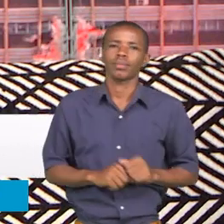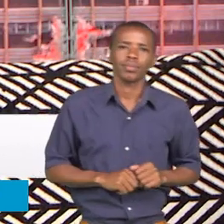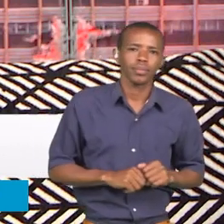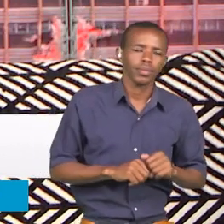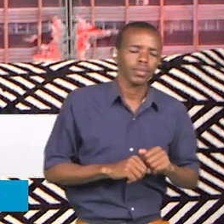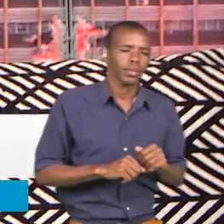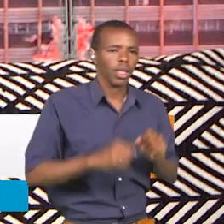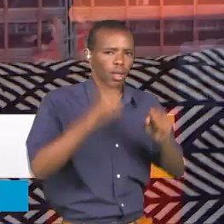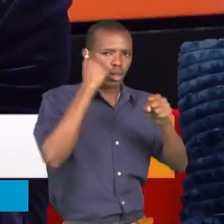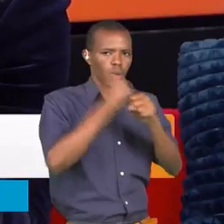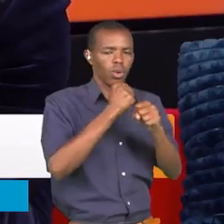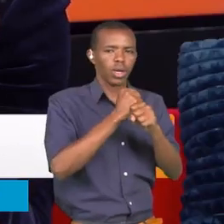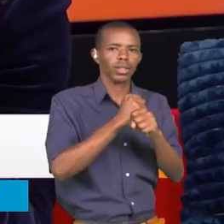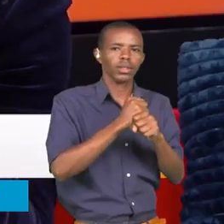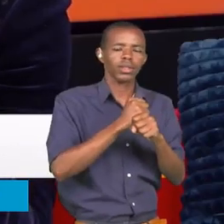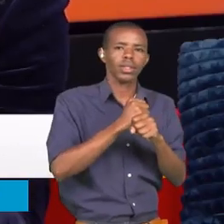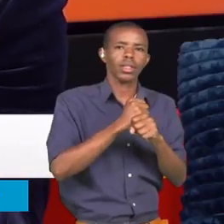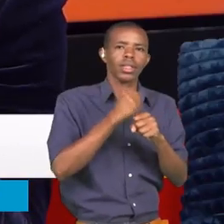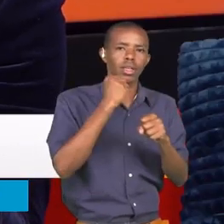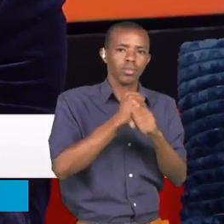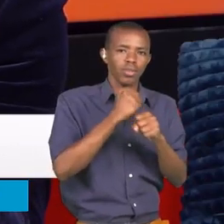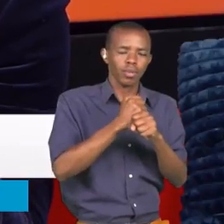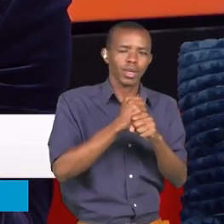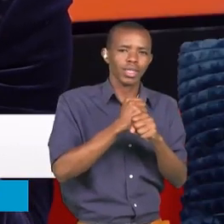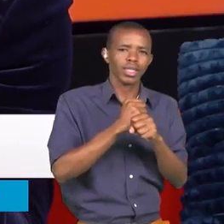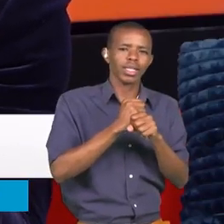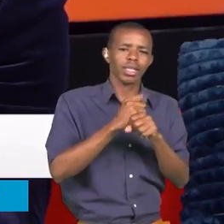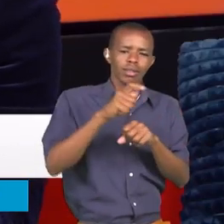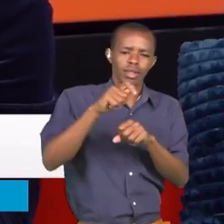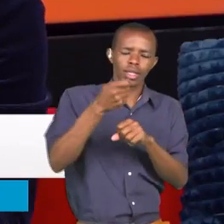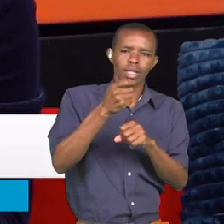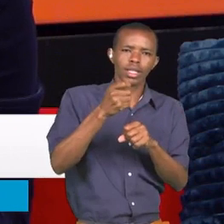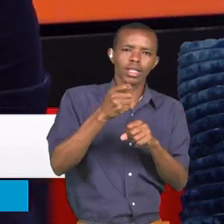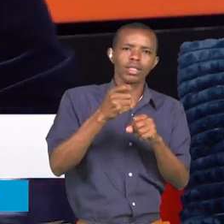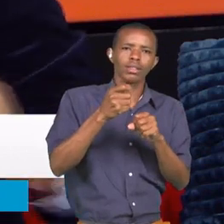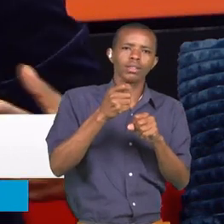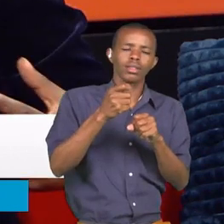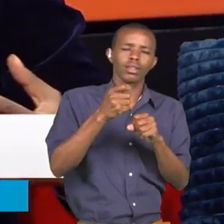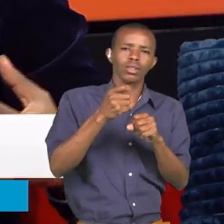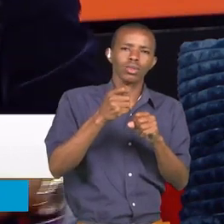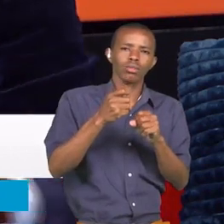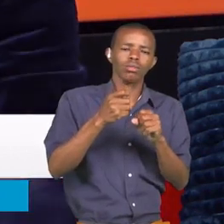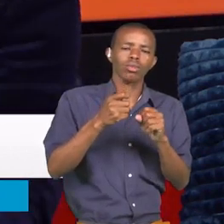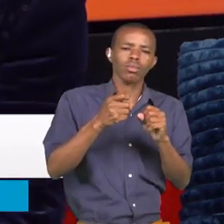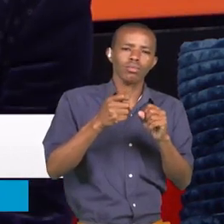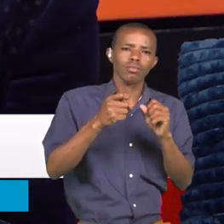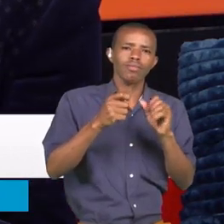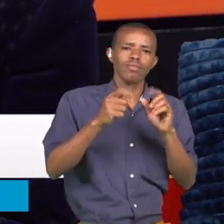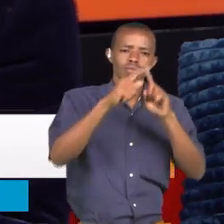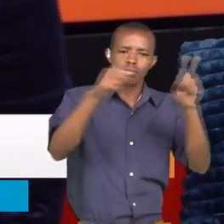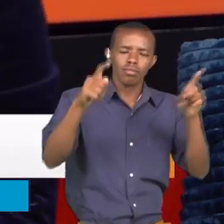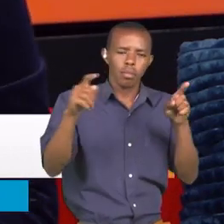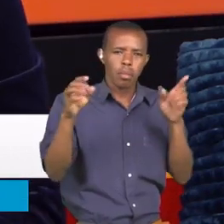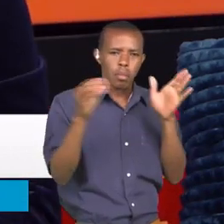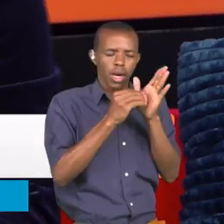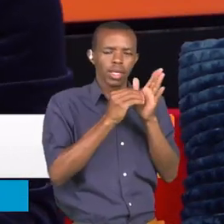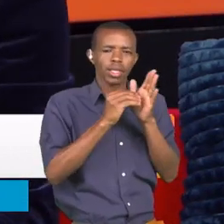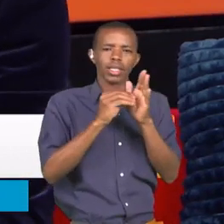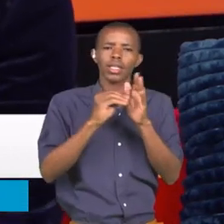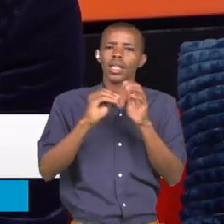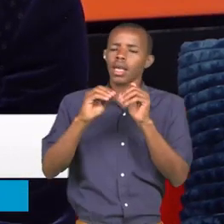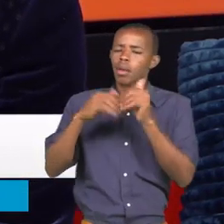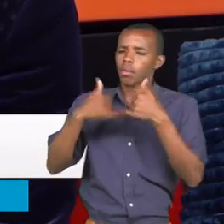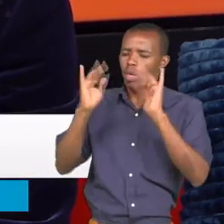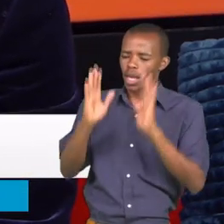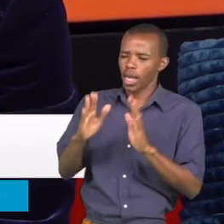The performance? The performance now on the core business, what they're doing now to promote the brand. Now, performance in terms of now what they're doing as a soccer player, as a